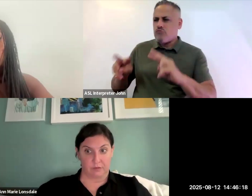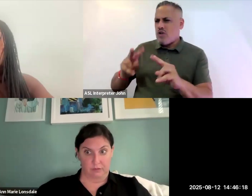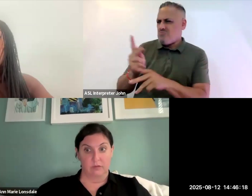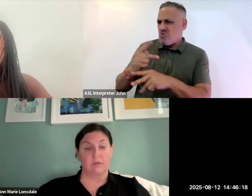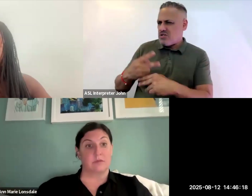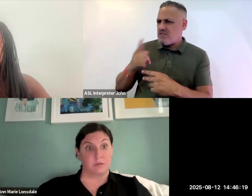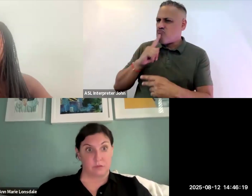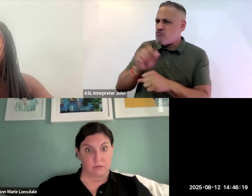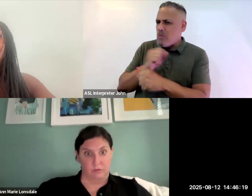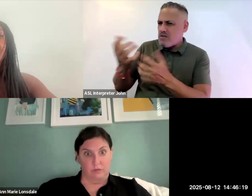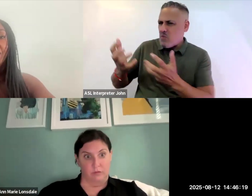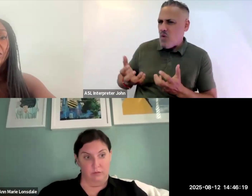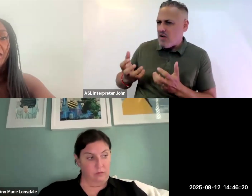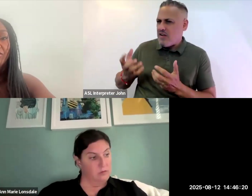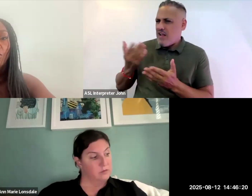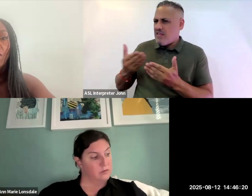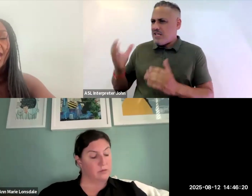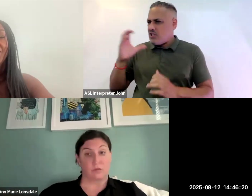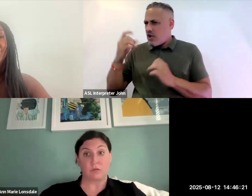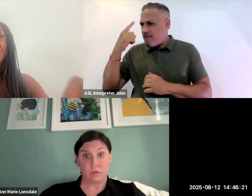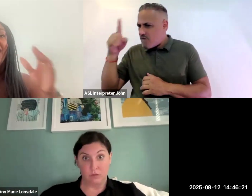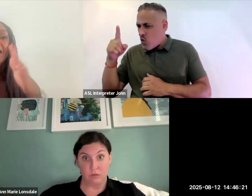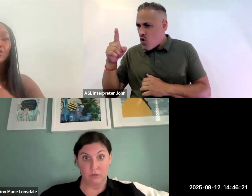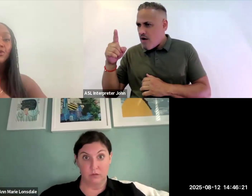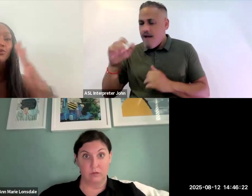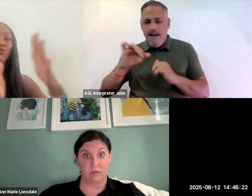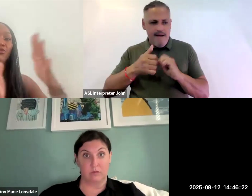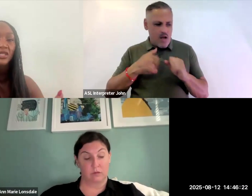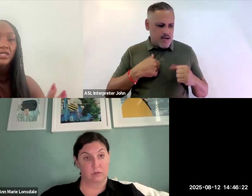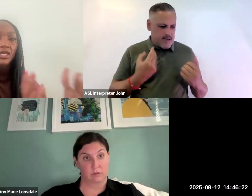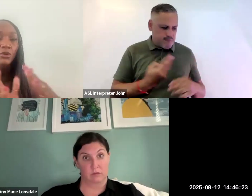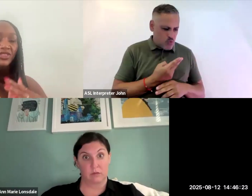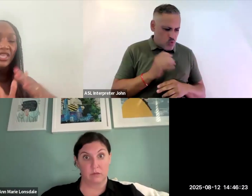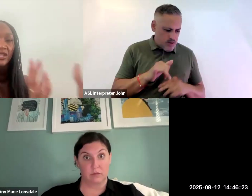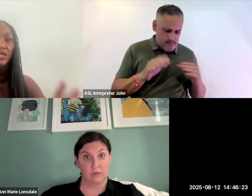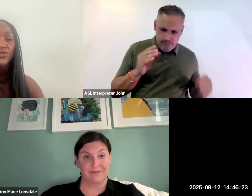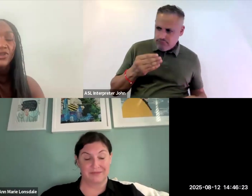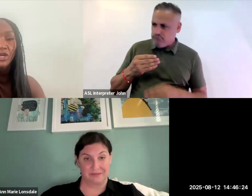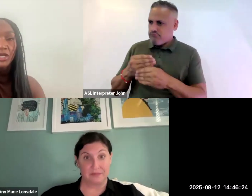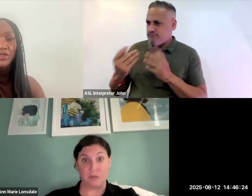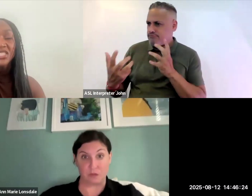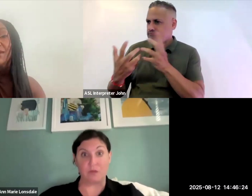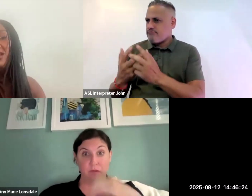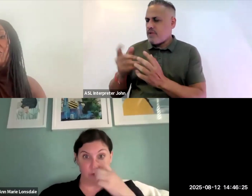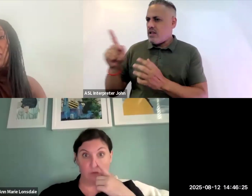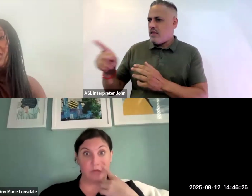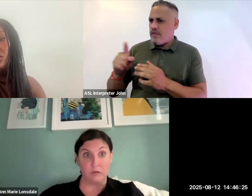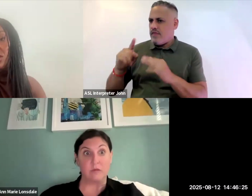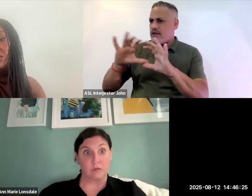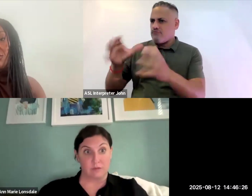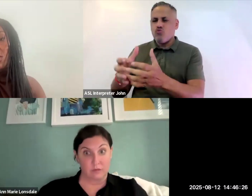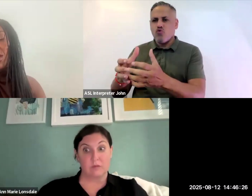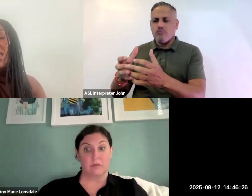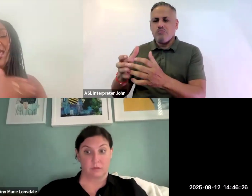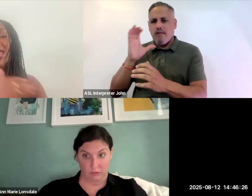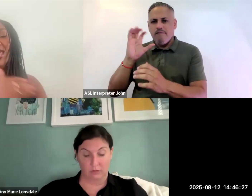want? What are the things that they are looking for? And then how do you fit within the schematic of what they're